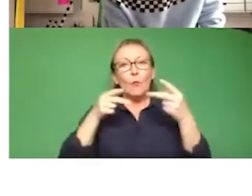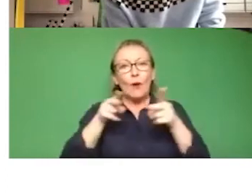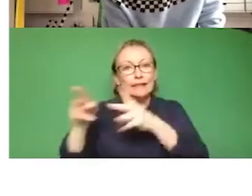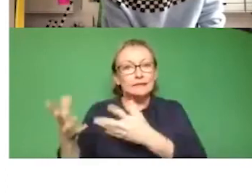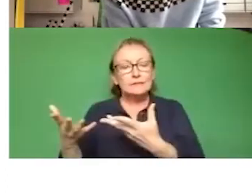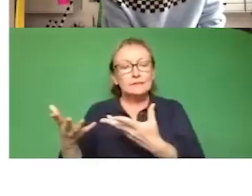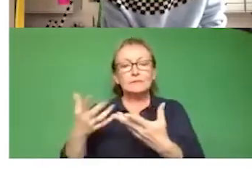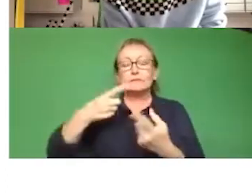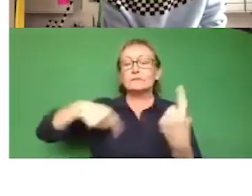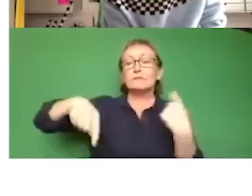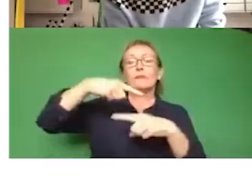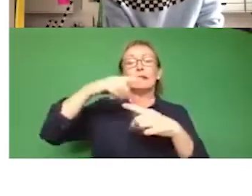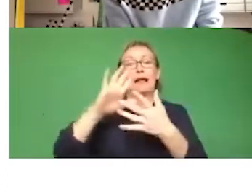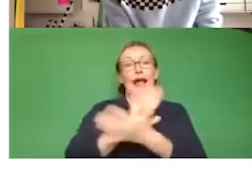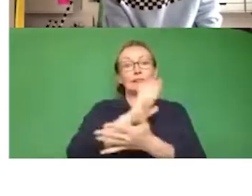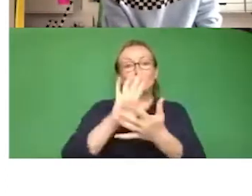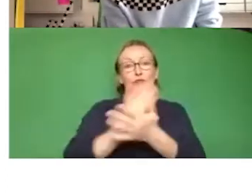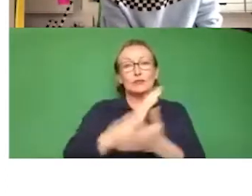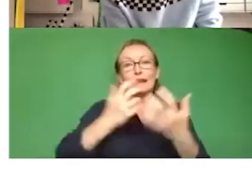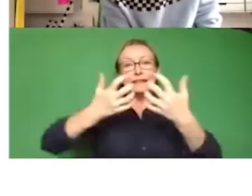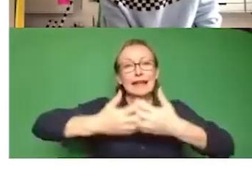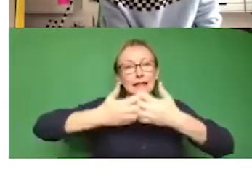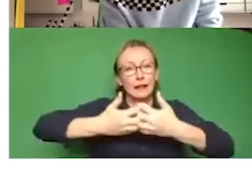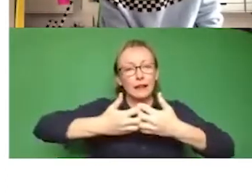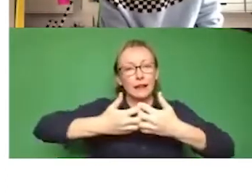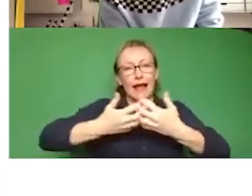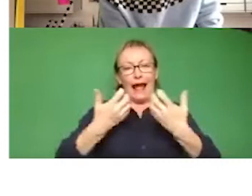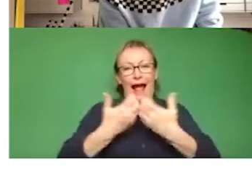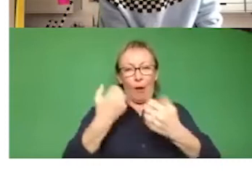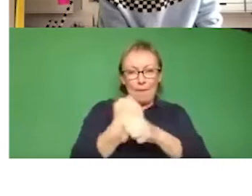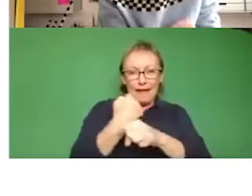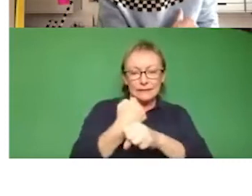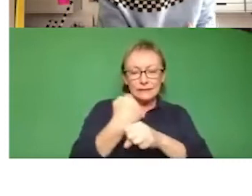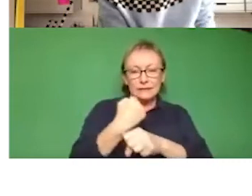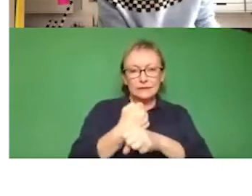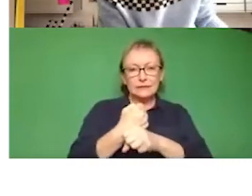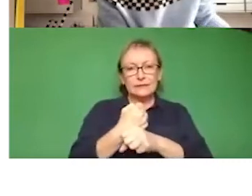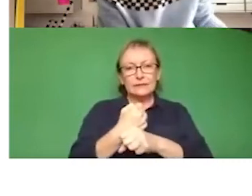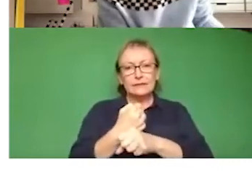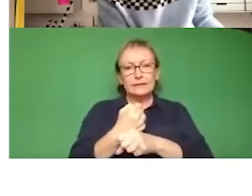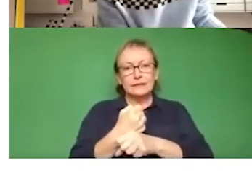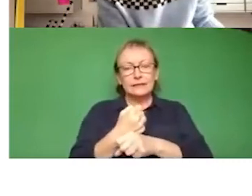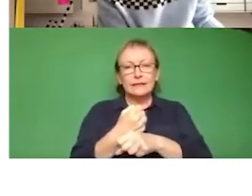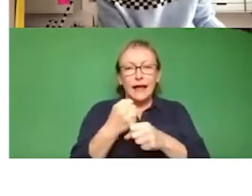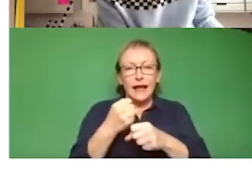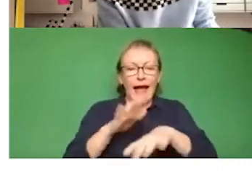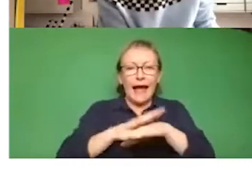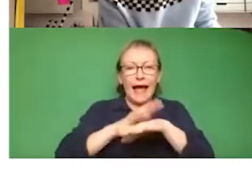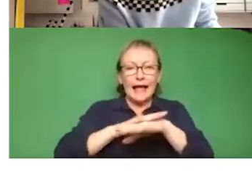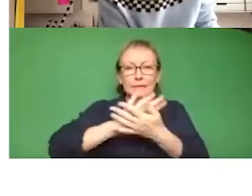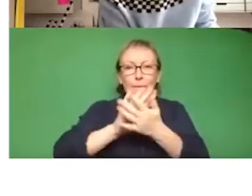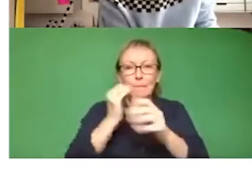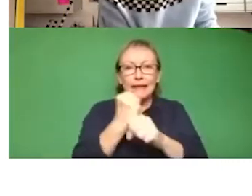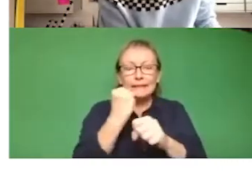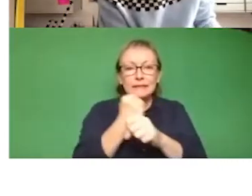enjoyed the technicality of it as well, and how they're made, and these cover seams that they hand sort of glue onto the anything